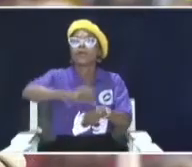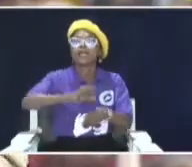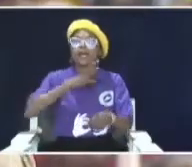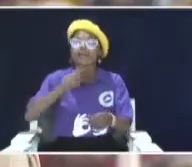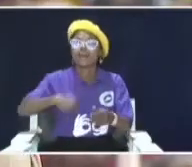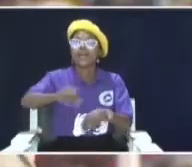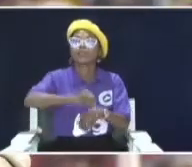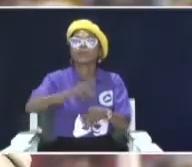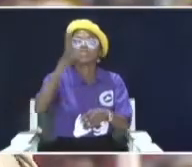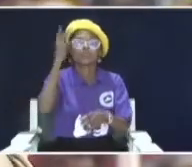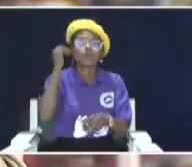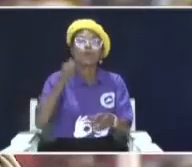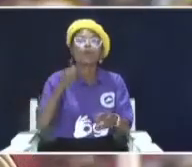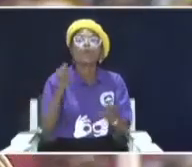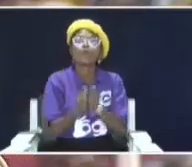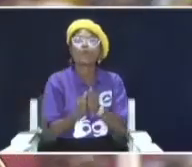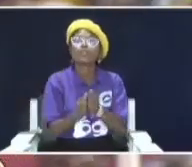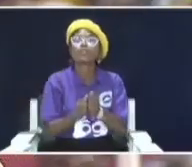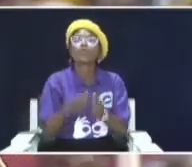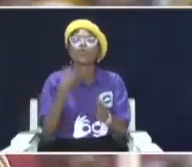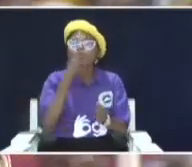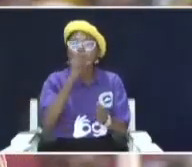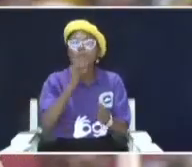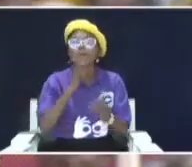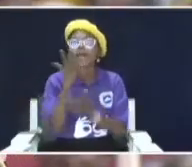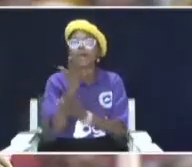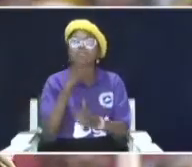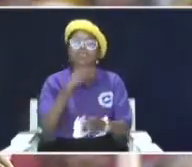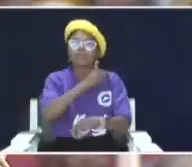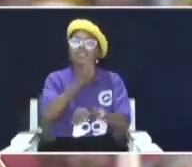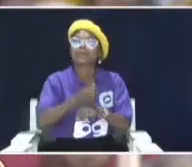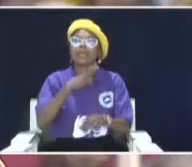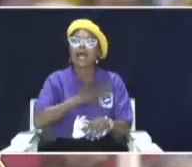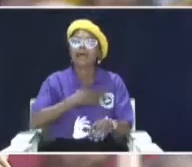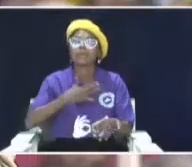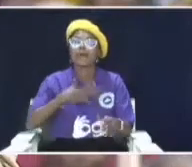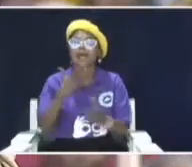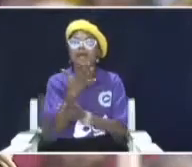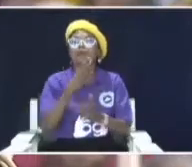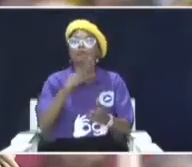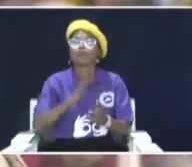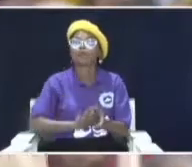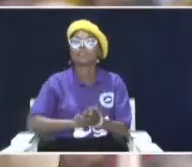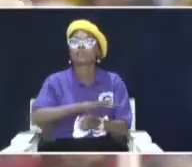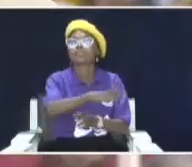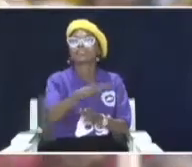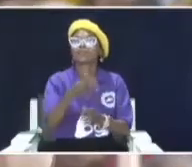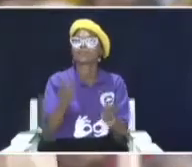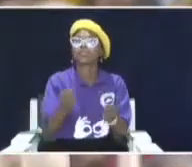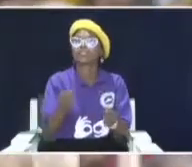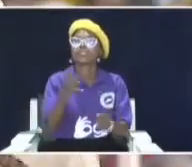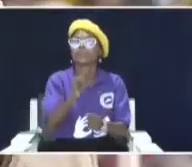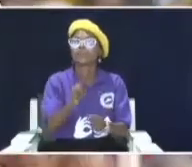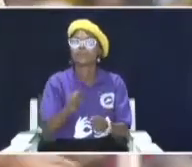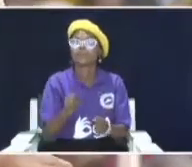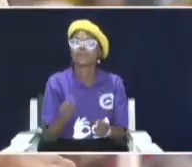with whom my hand shall be established, and my arm also shall strengthen him.